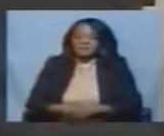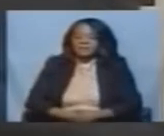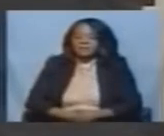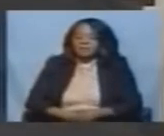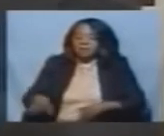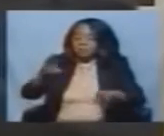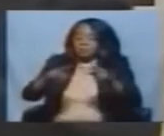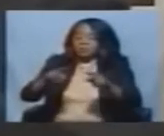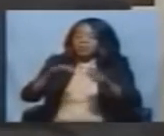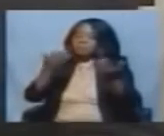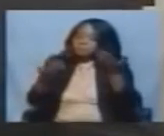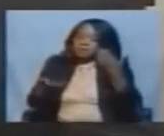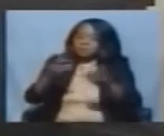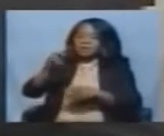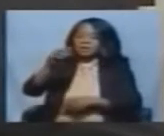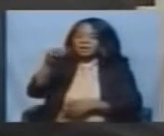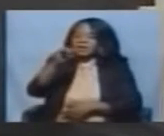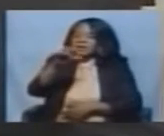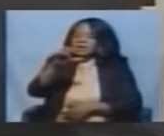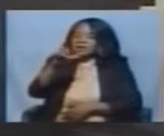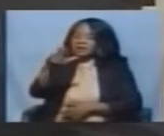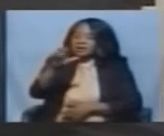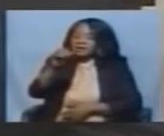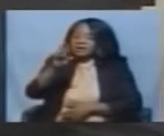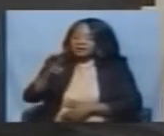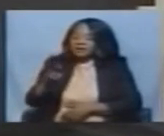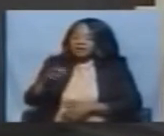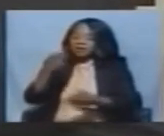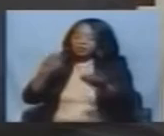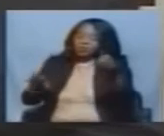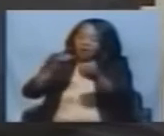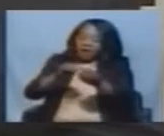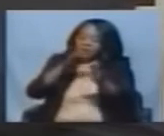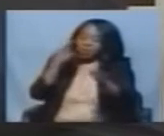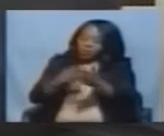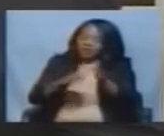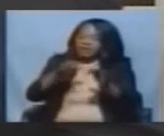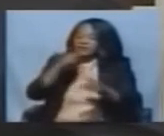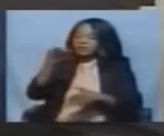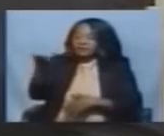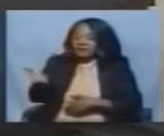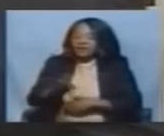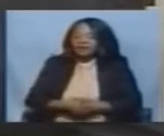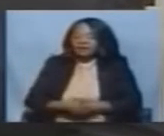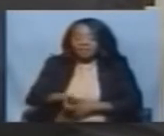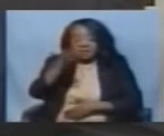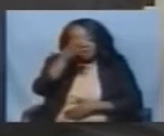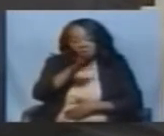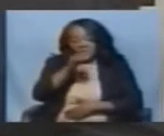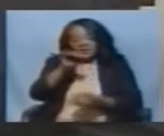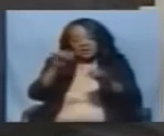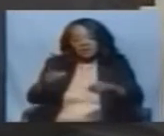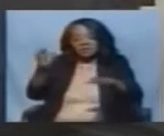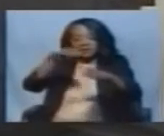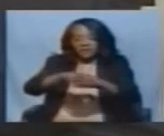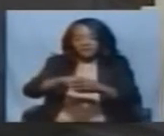tell her they are, you know, adding other things that were not there in the evaluation criteria so they can eliminate others. There could be corruption at tender